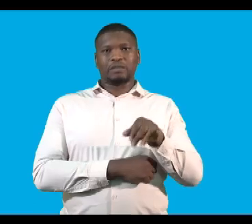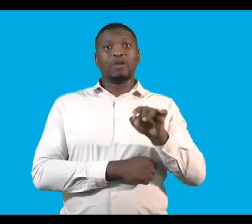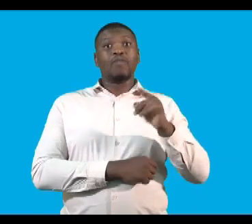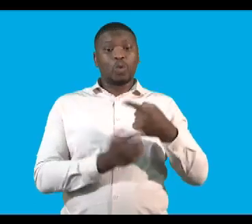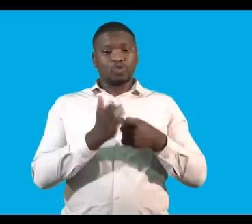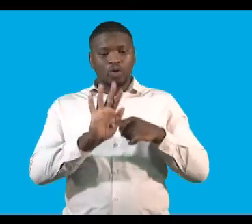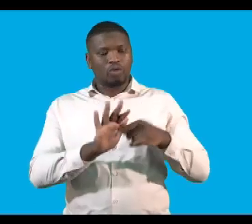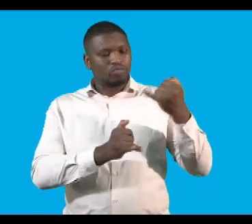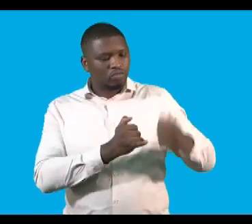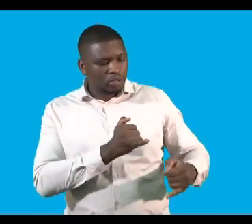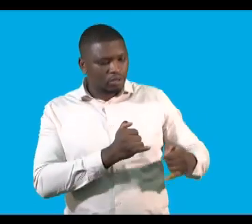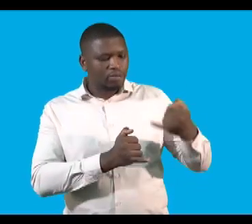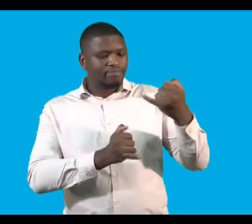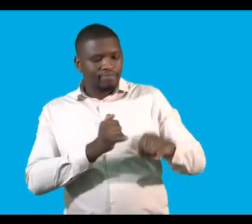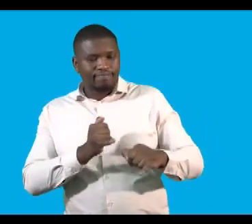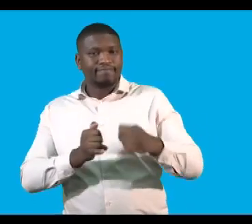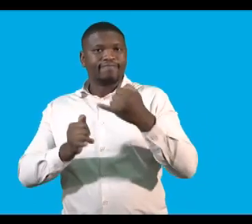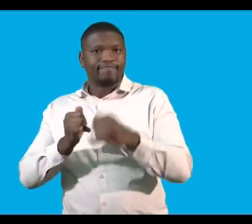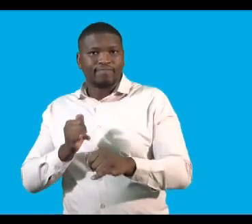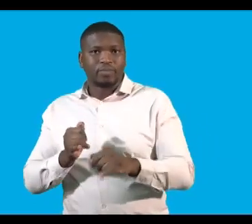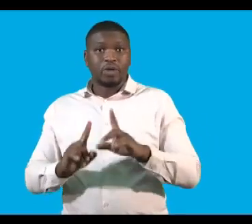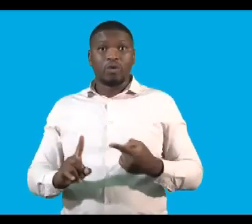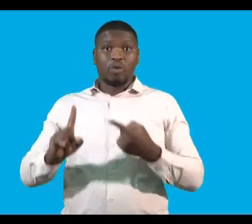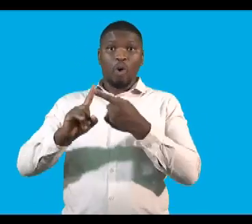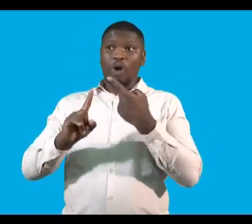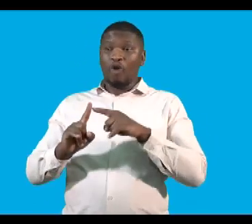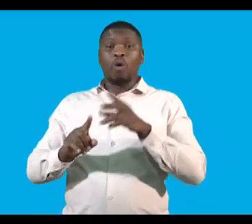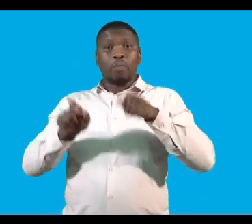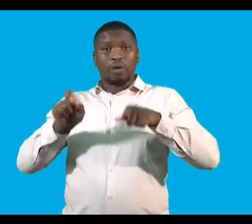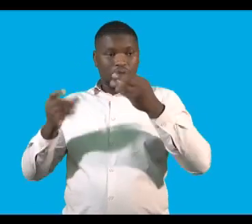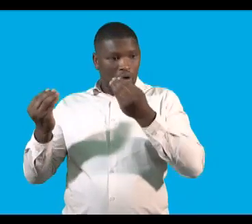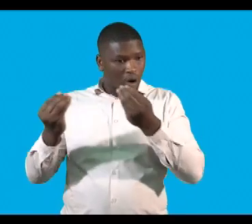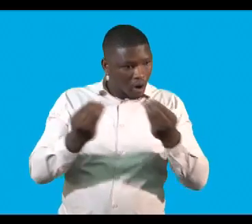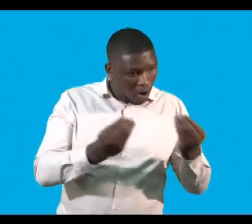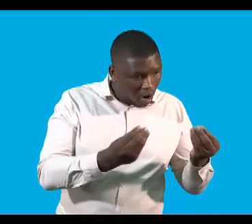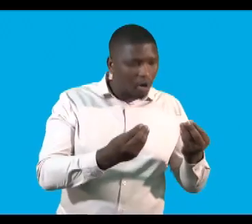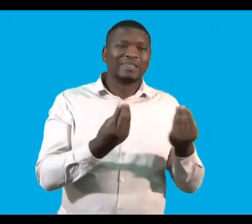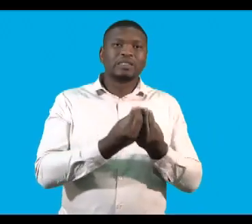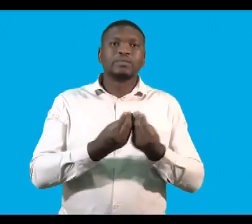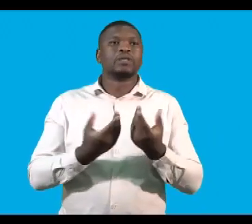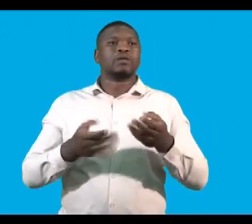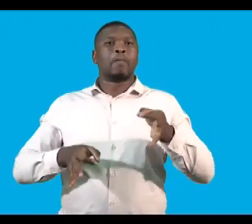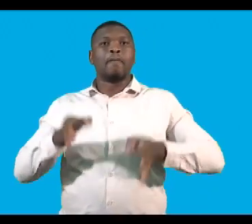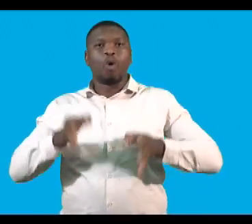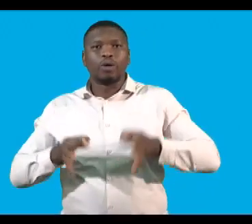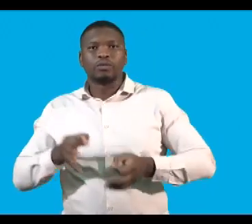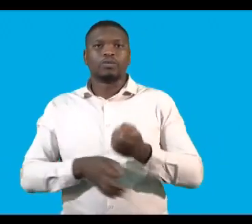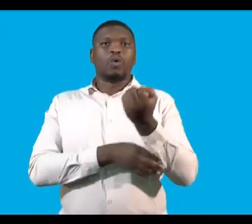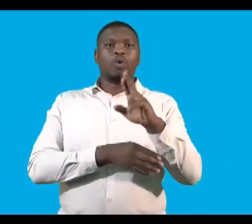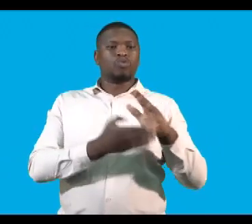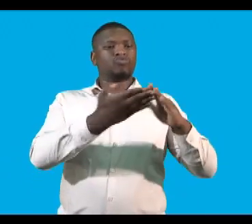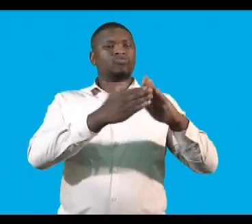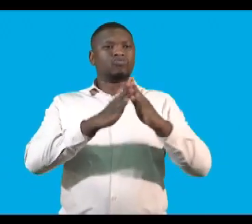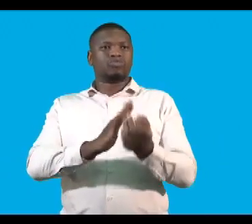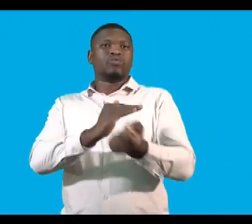or expose flaws. It's normally to provoke thought or to bring attention to a societal or political issue through